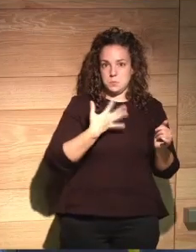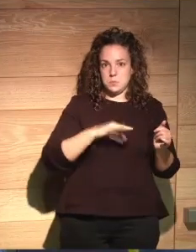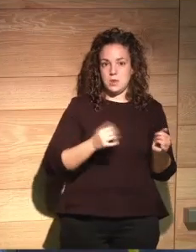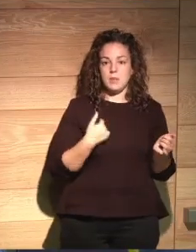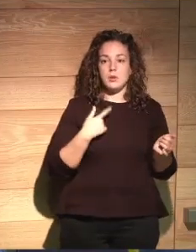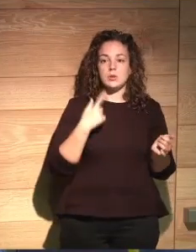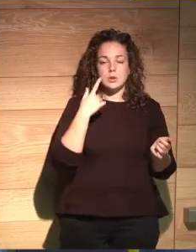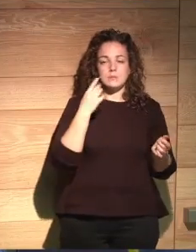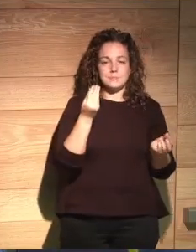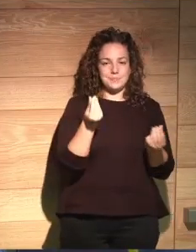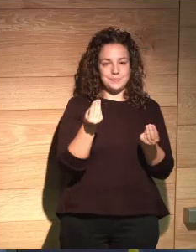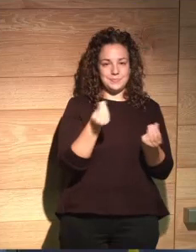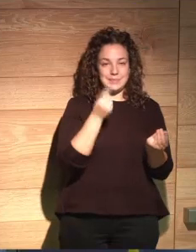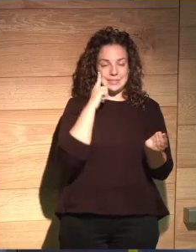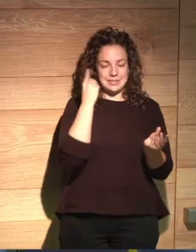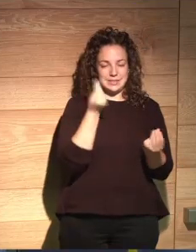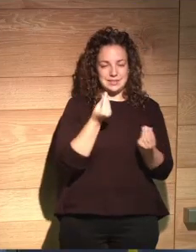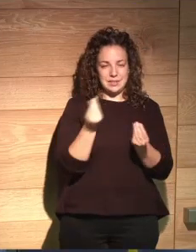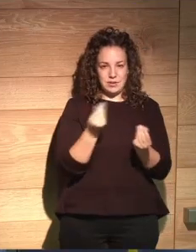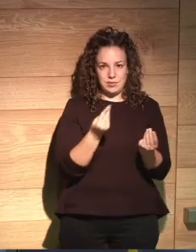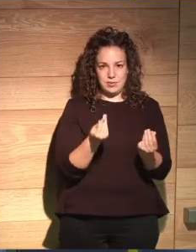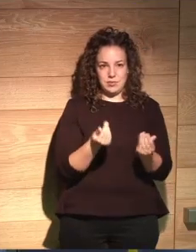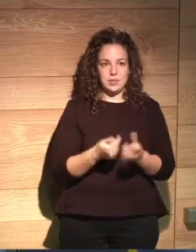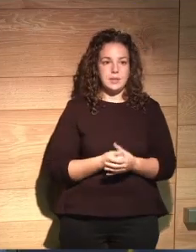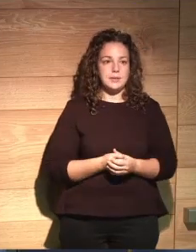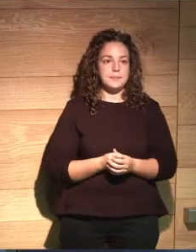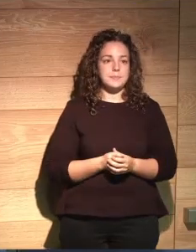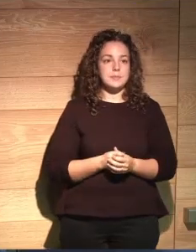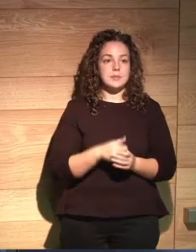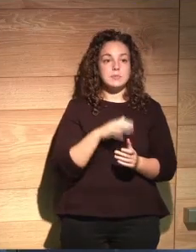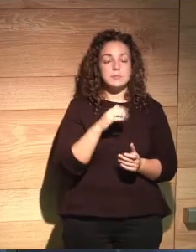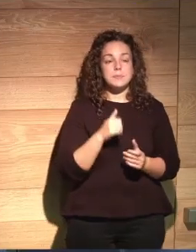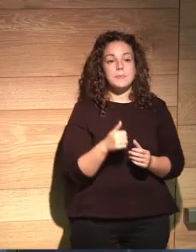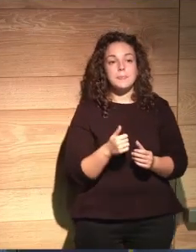But this is remarkable, I would say. And